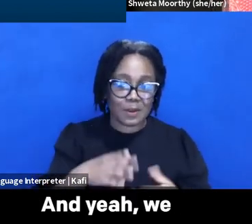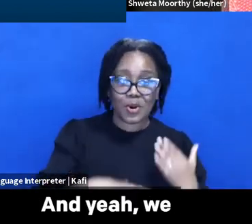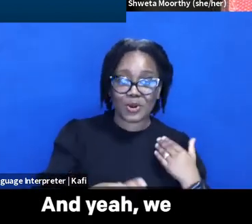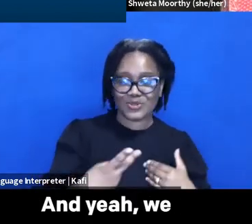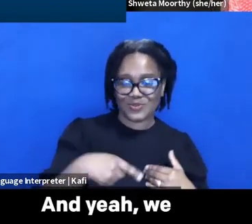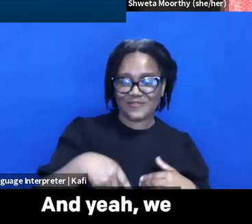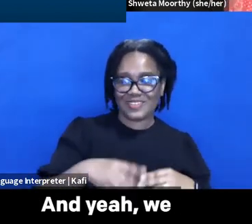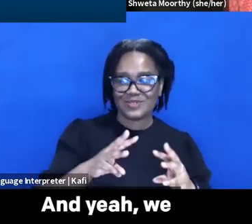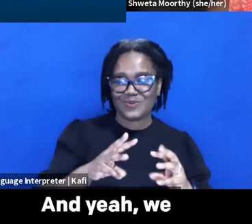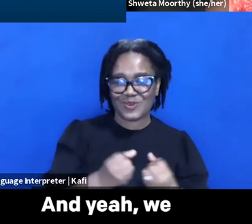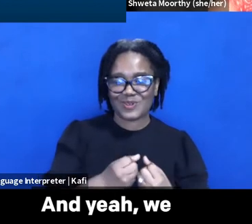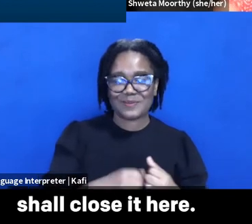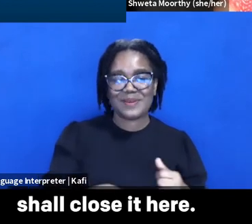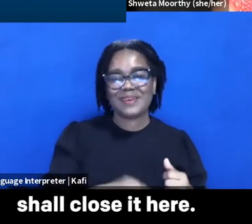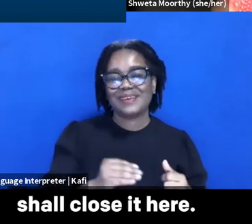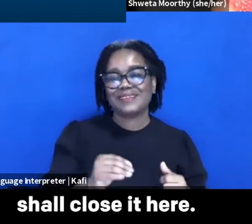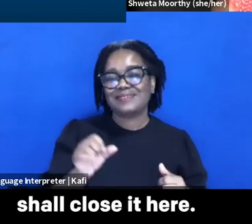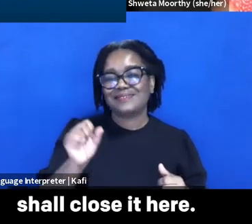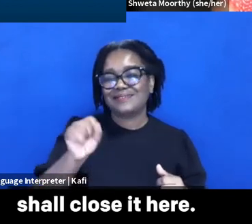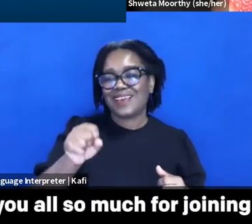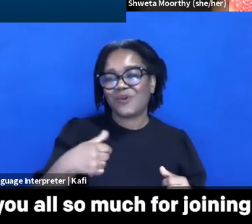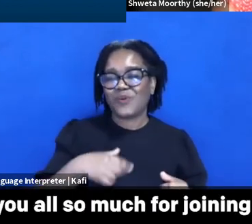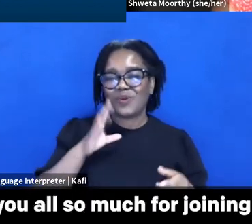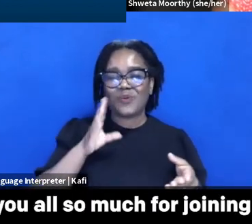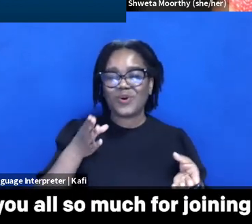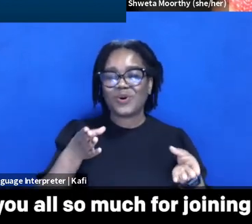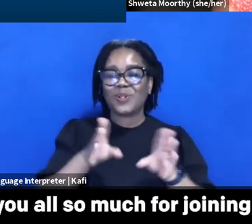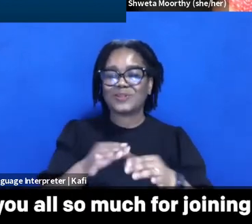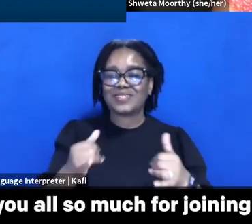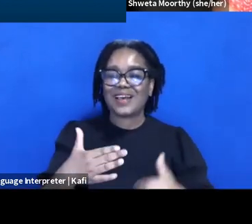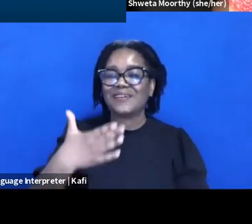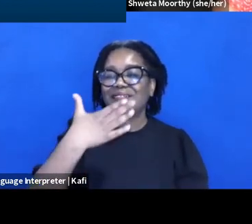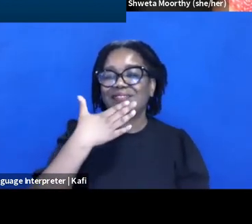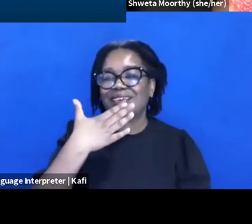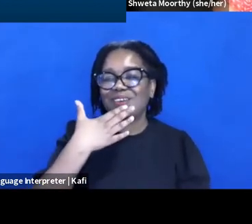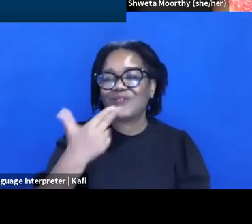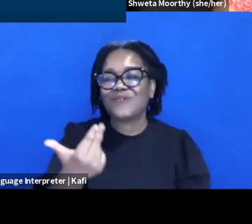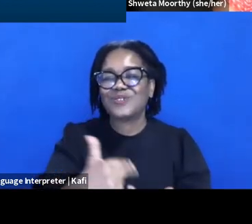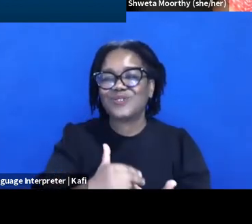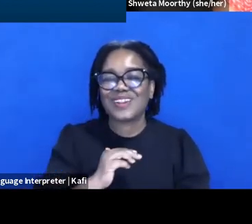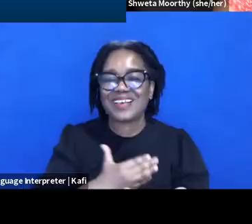And yeah, we shall close it here. Thank you all so much for joining us.